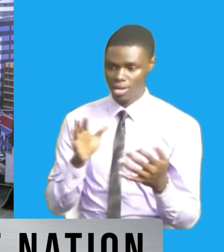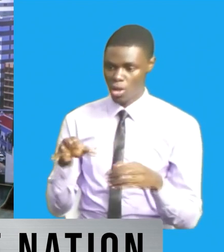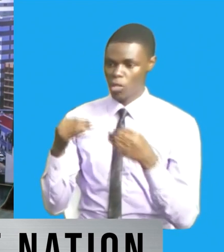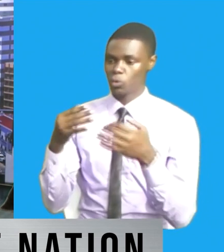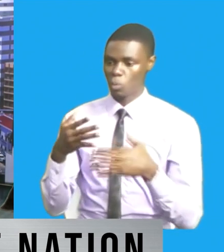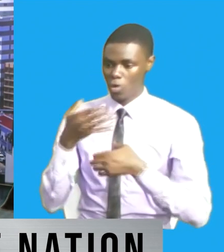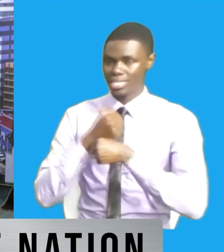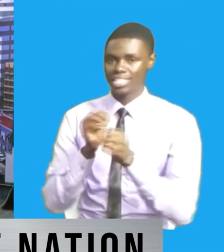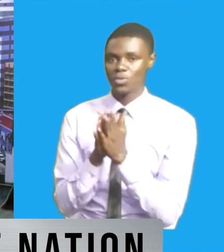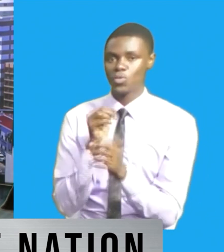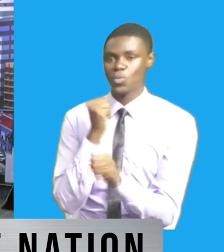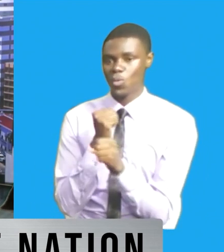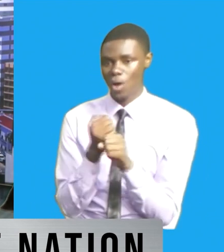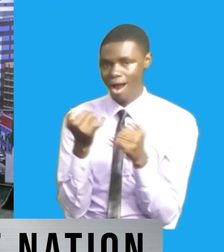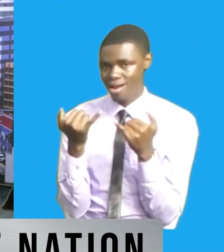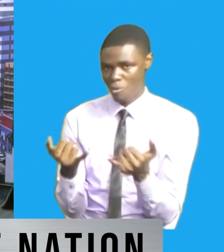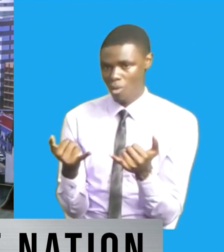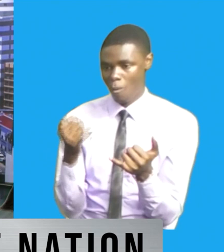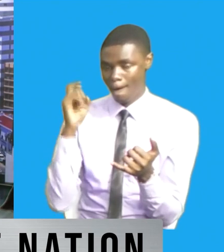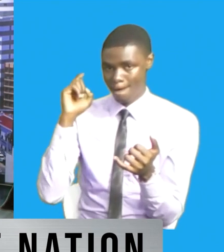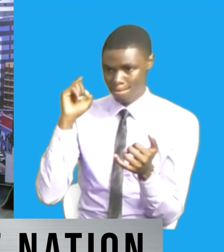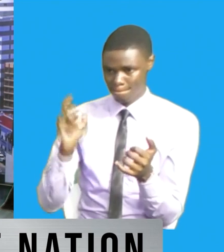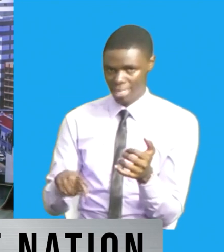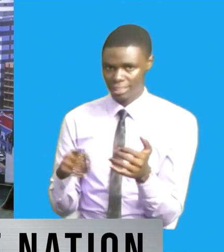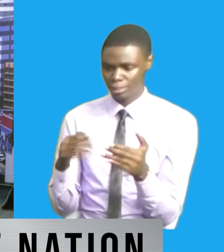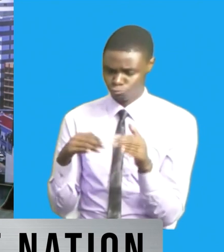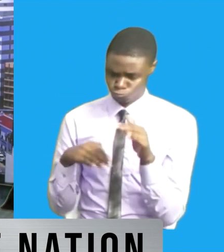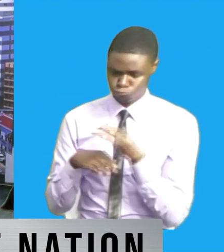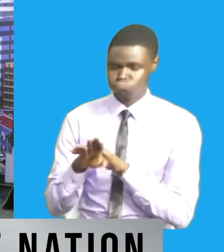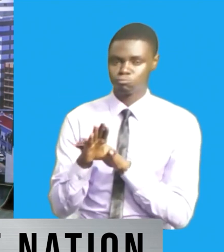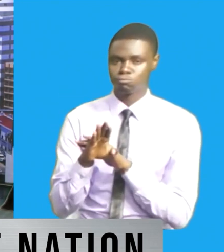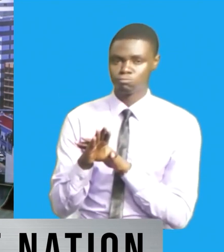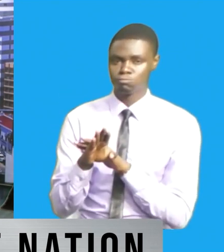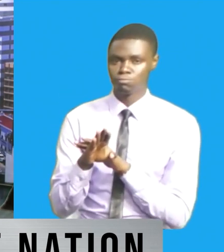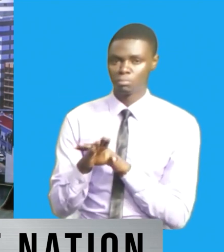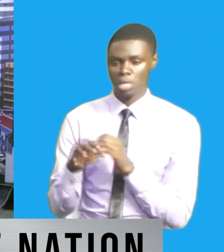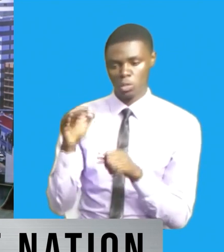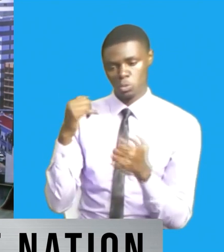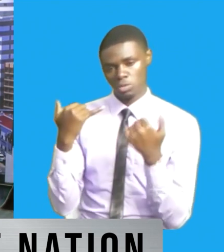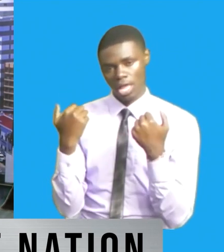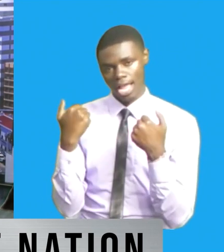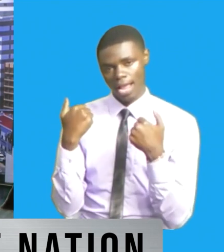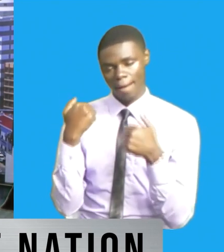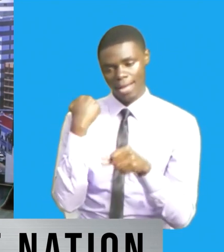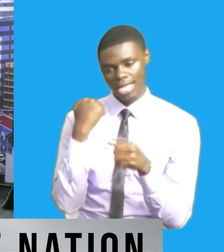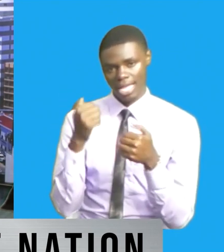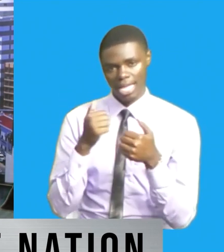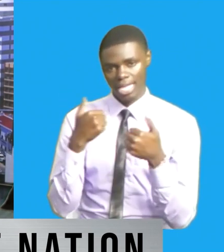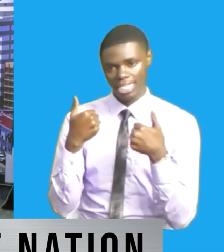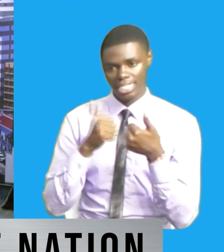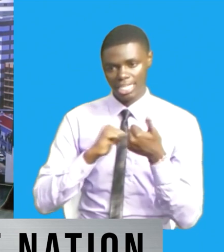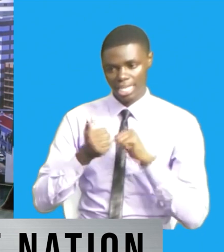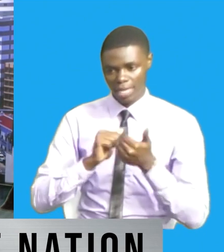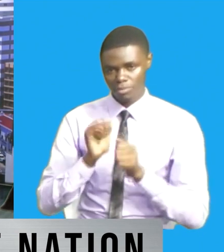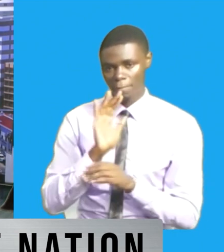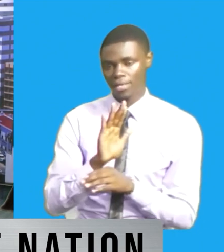right now should actually step into their Up their game, and right. You have